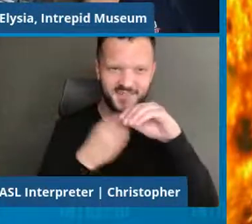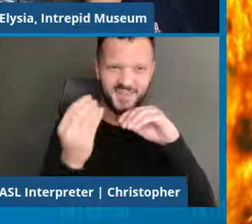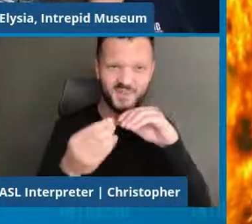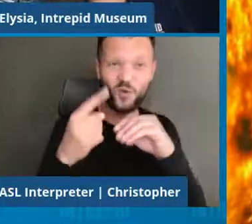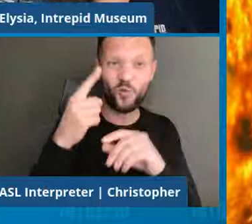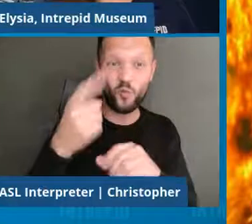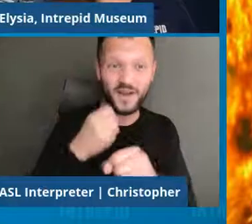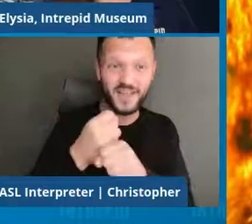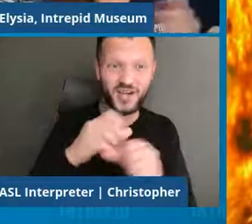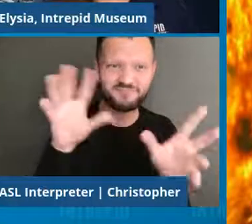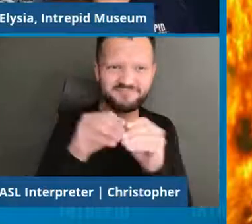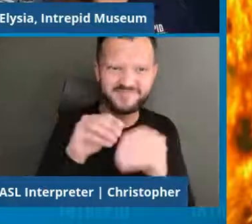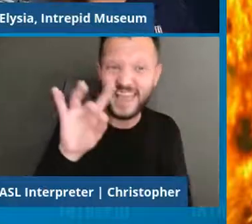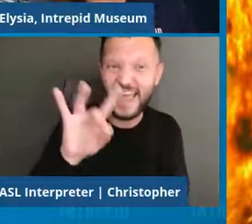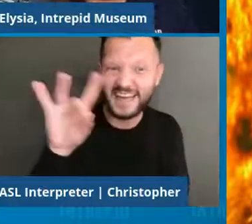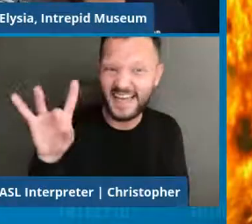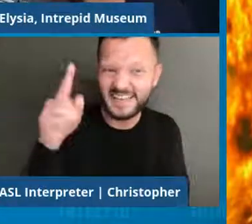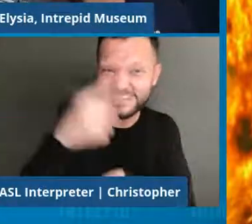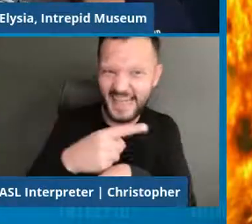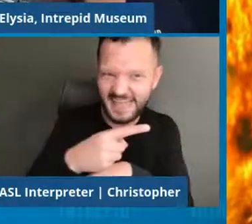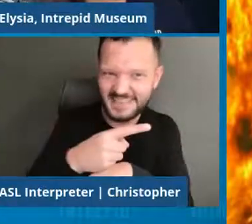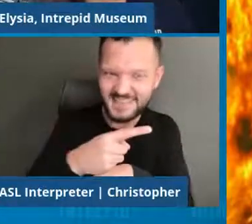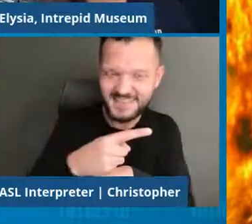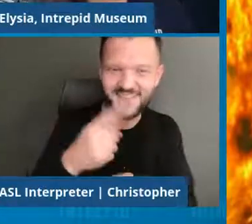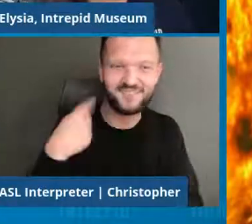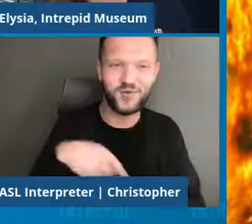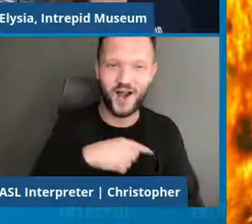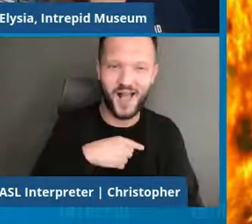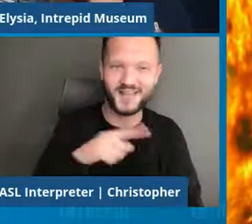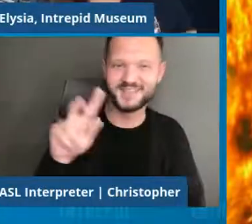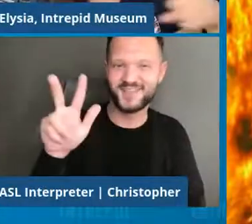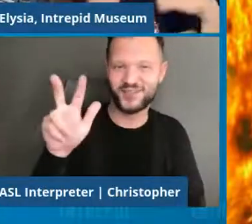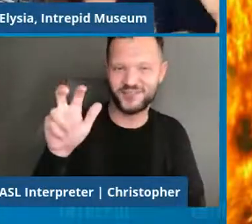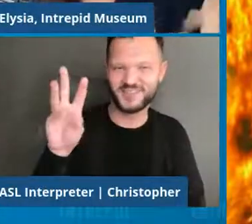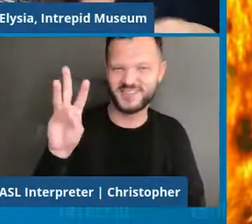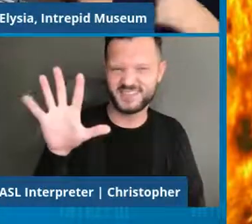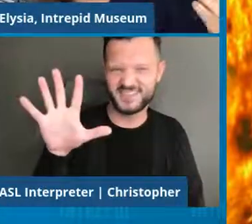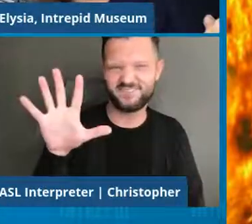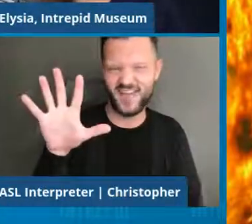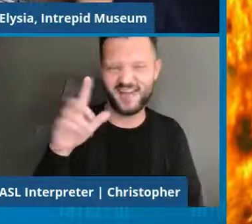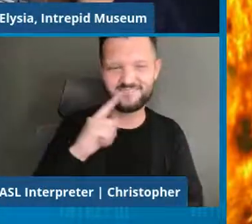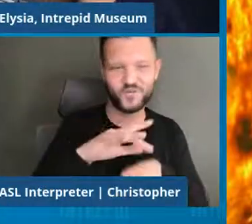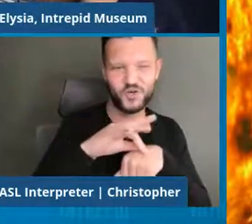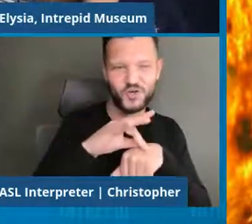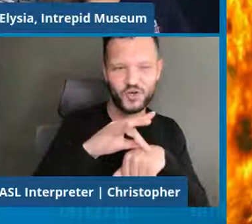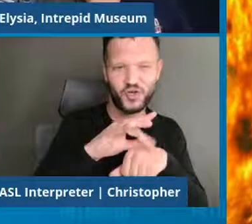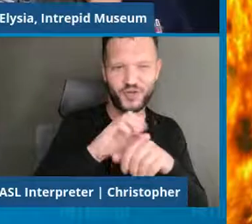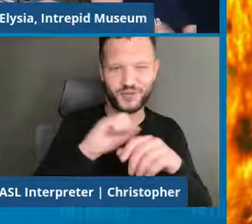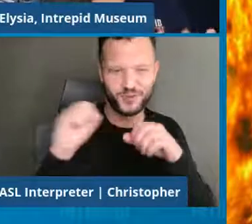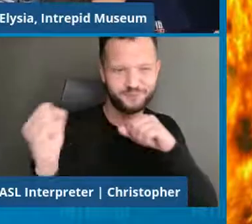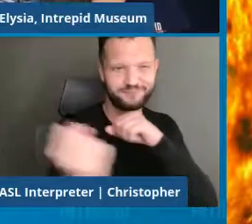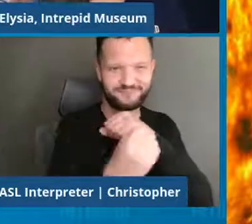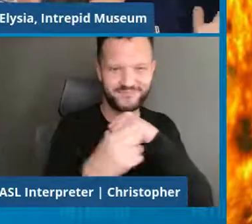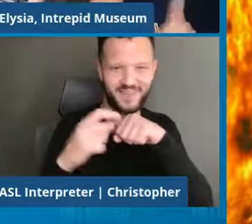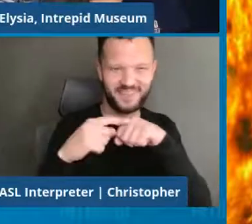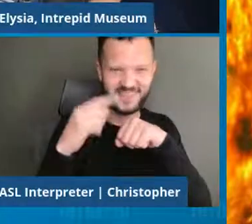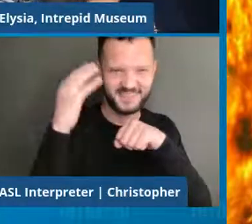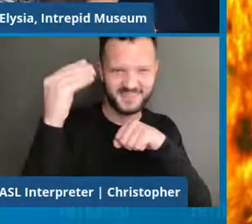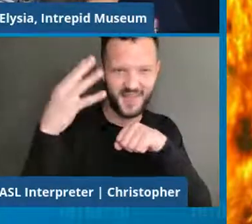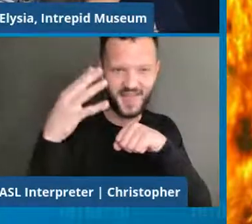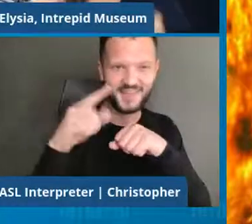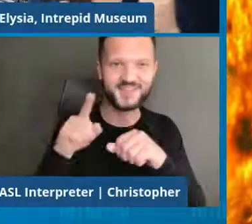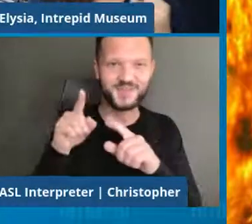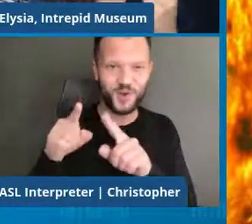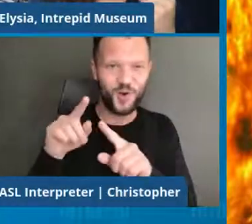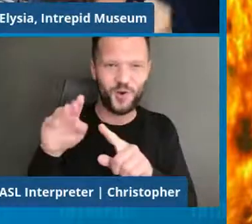days. Well, it actually takes us, of course, 365 days to go around the sun here on Earth. So they wanted to be the